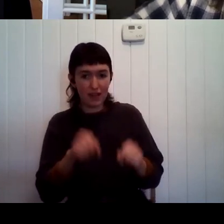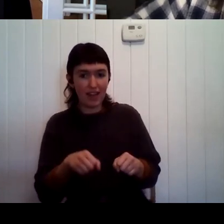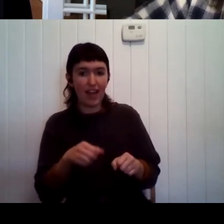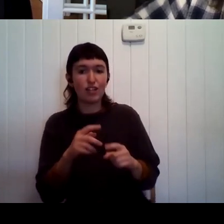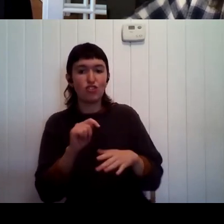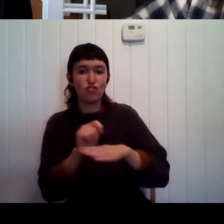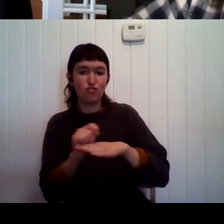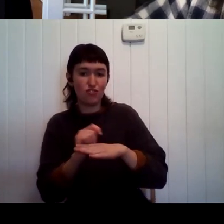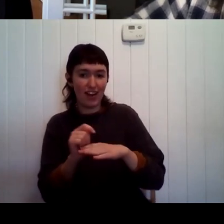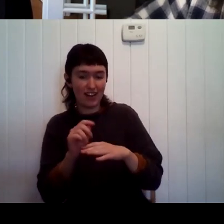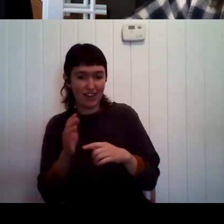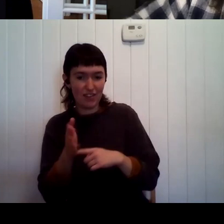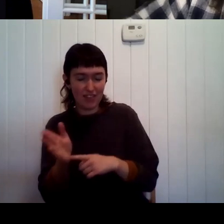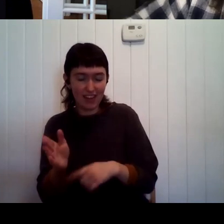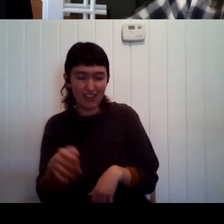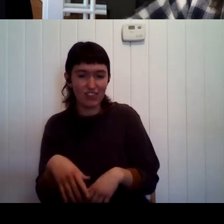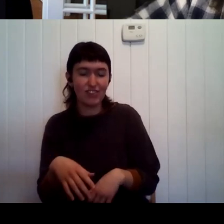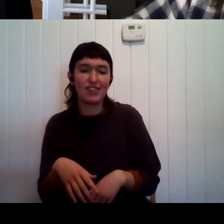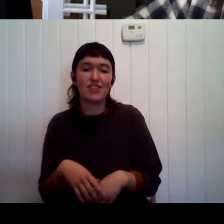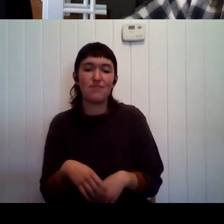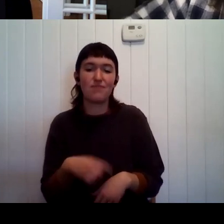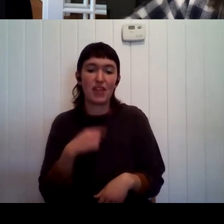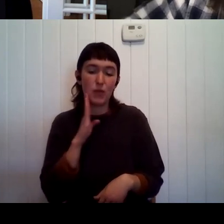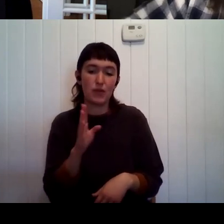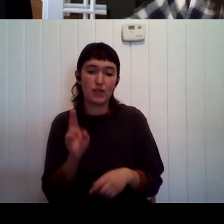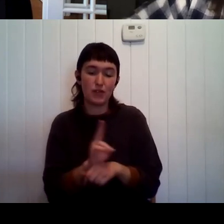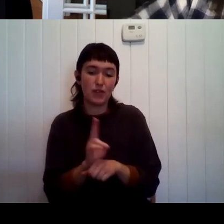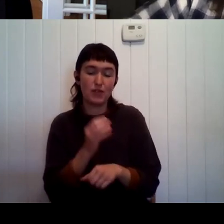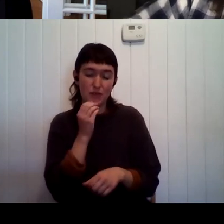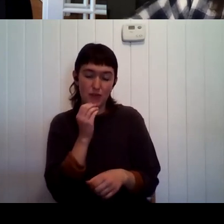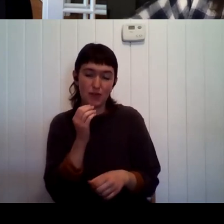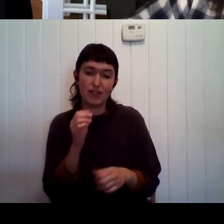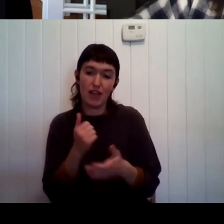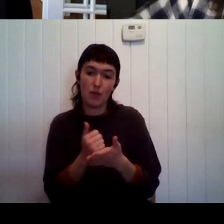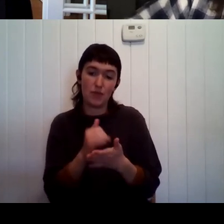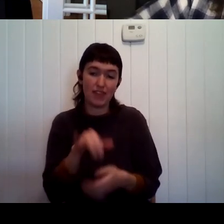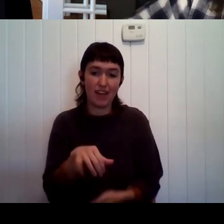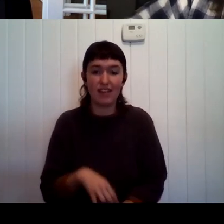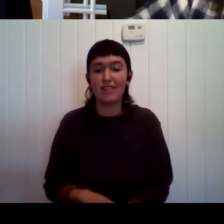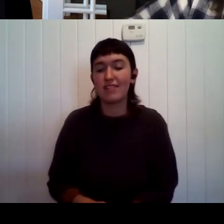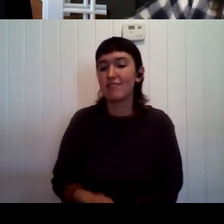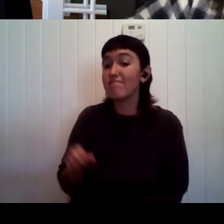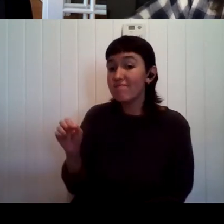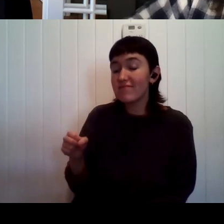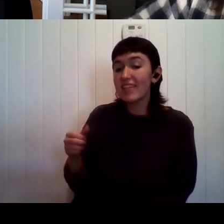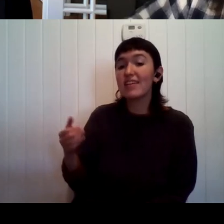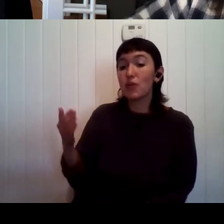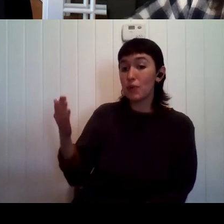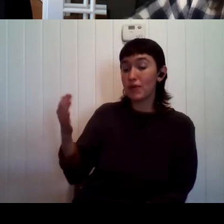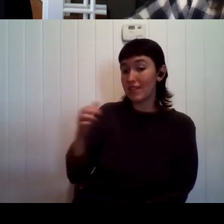with that process. For sure. And also just yesterday, there was a paper that was making the rounds on social media